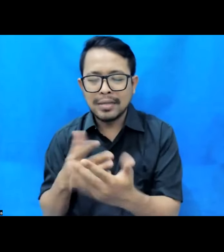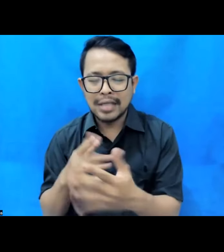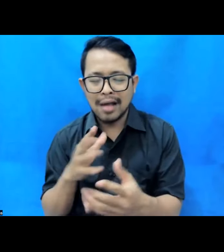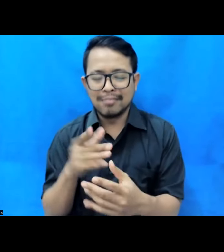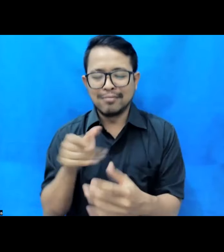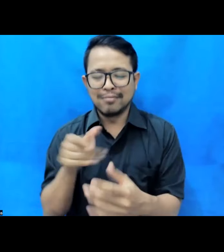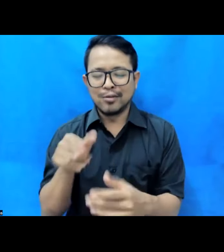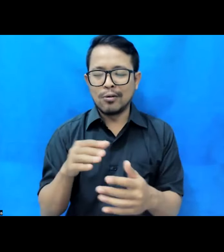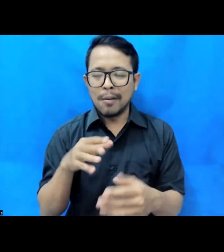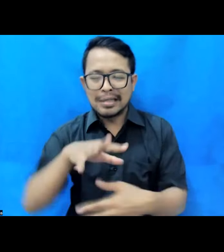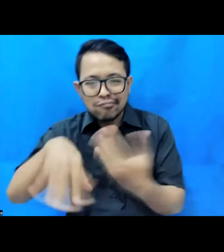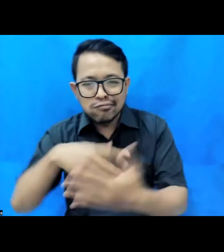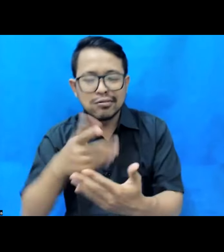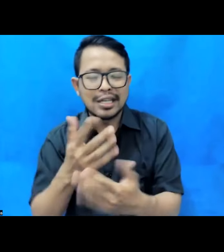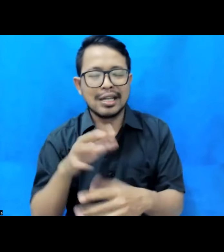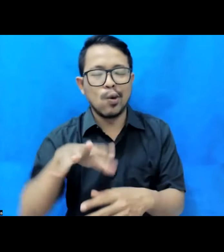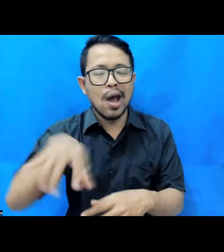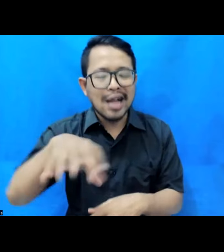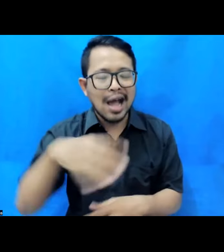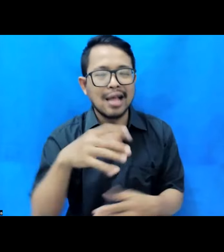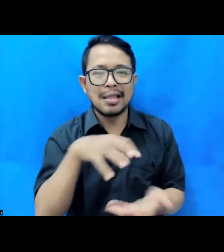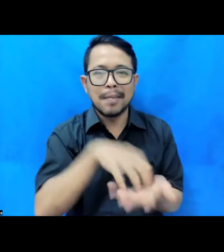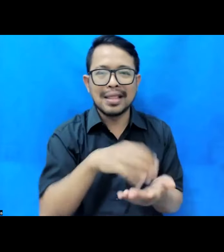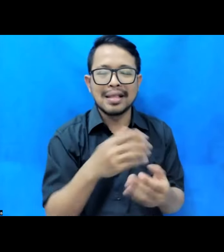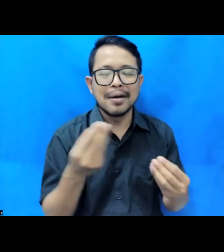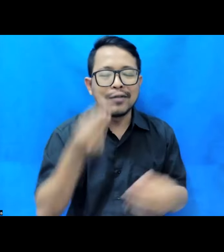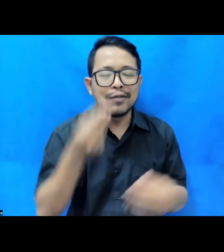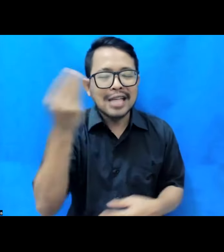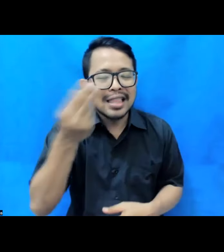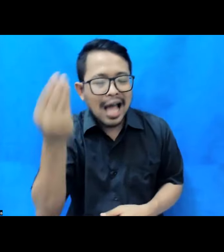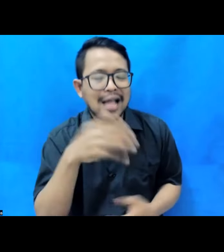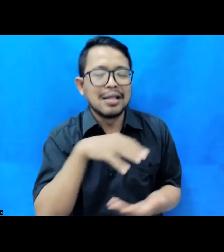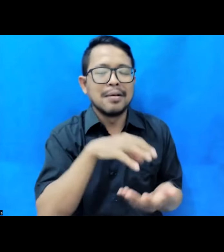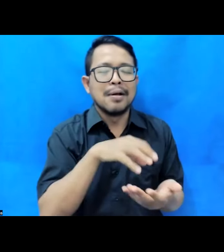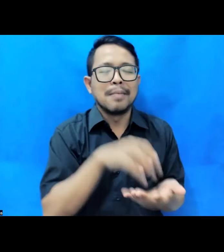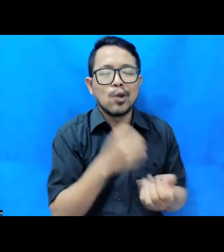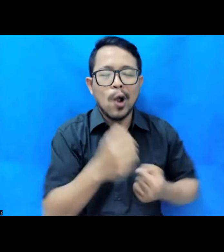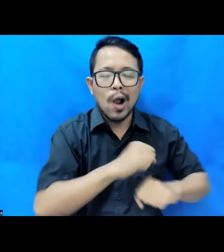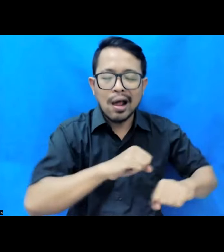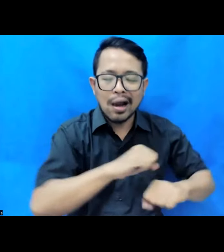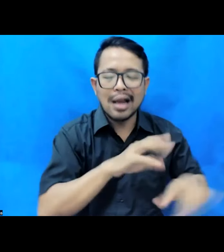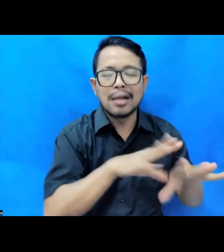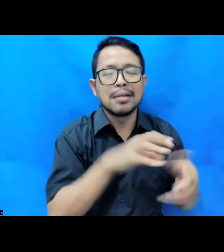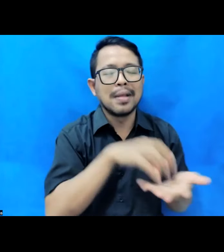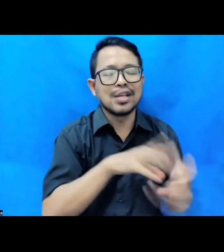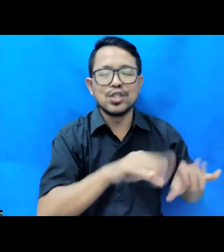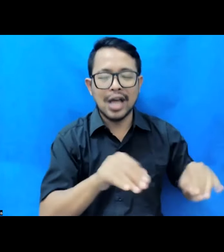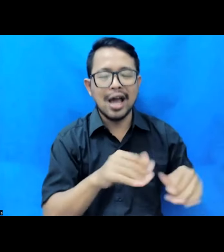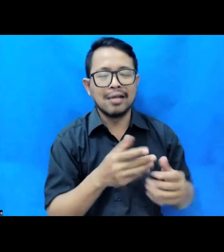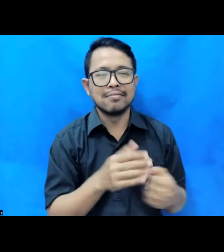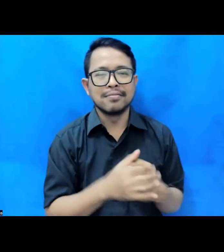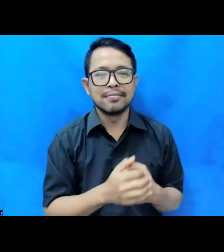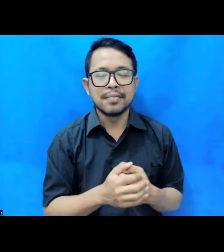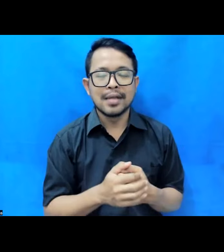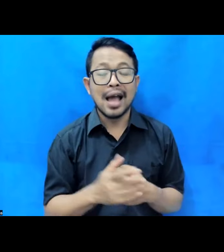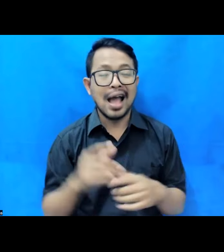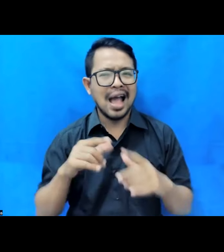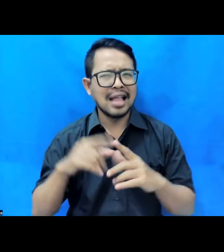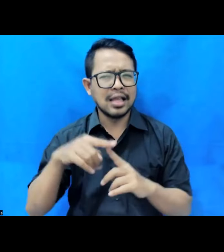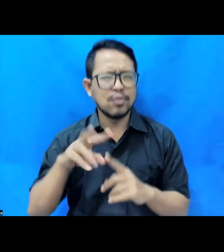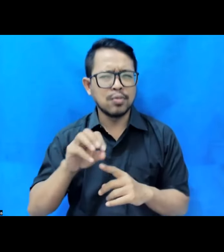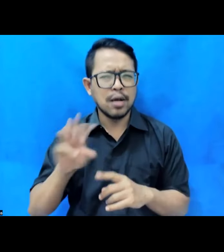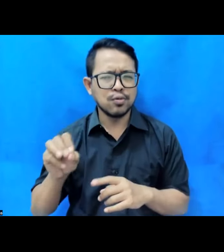Our AT 2030 programme, which Ian has already described, tests and scales affordable